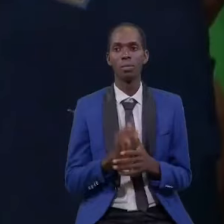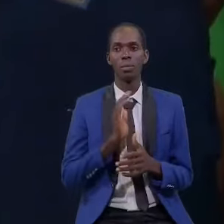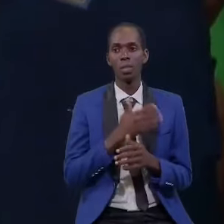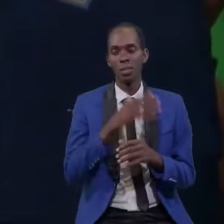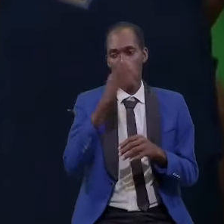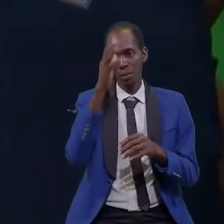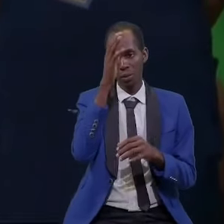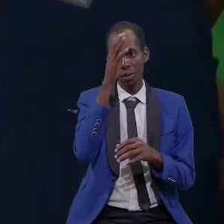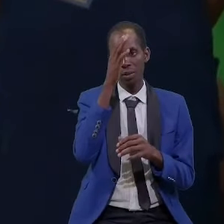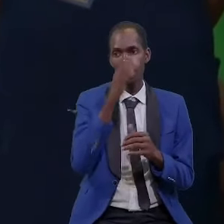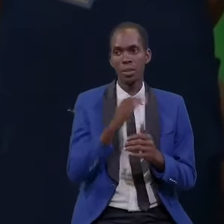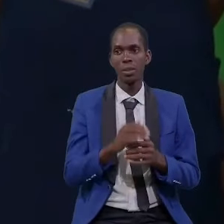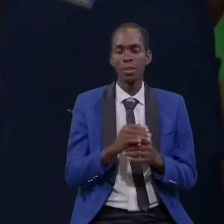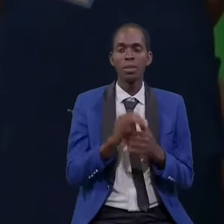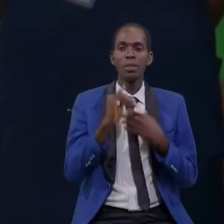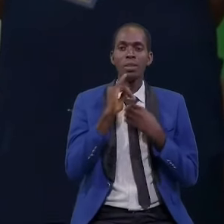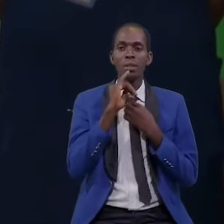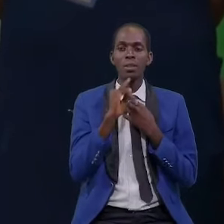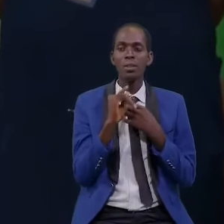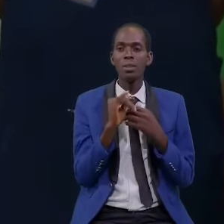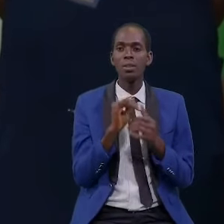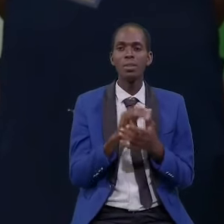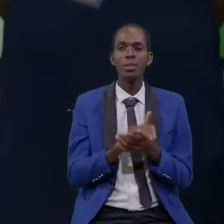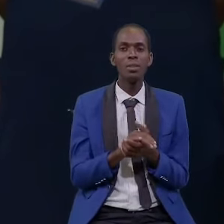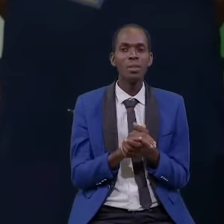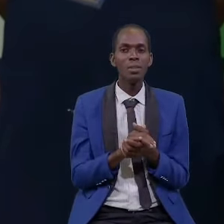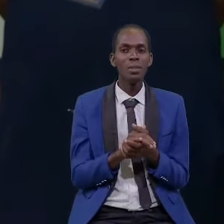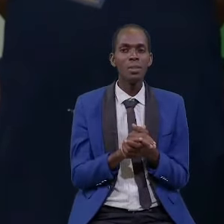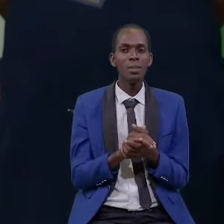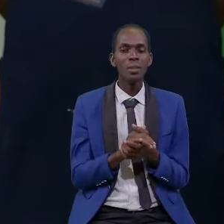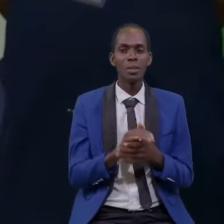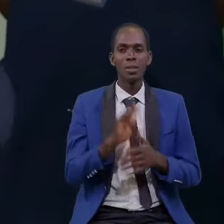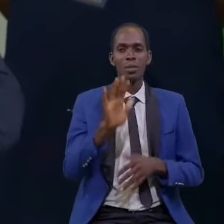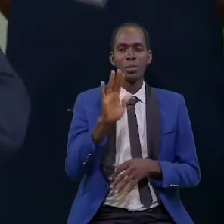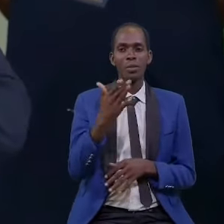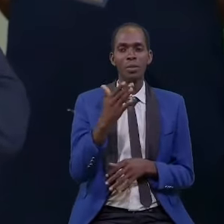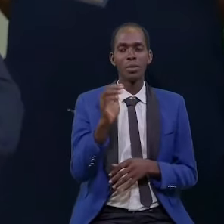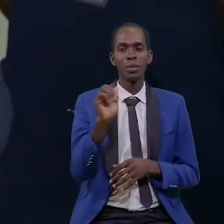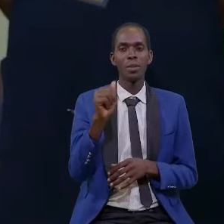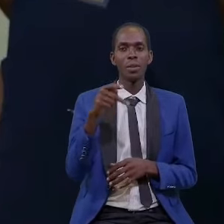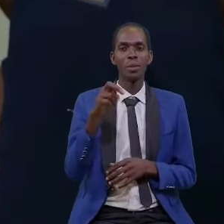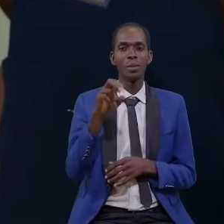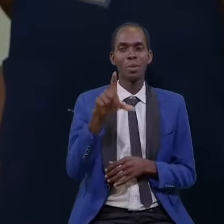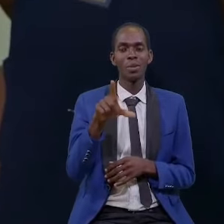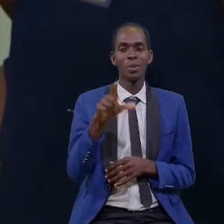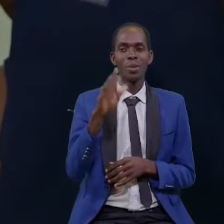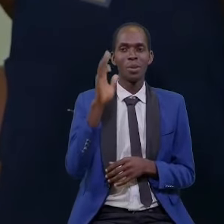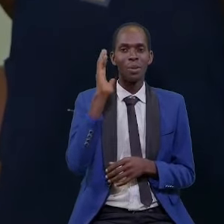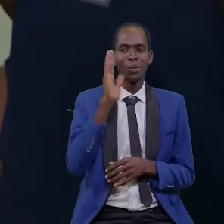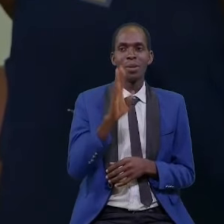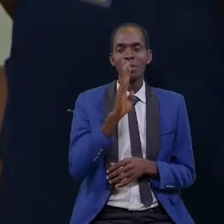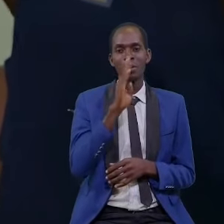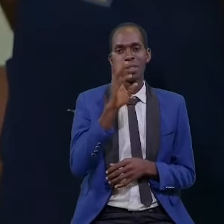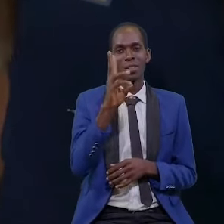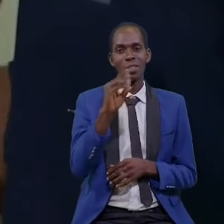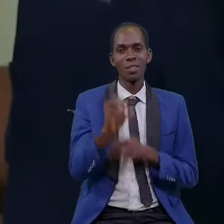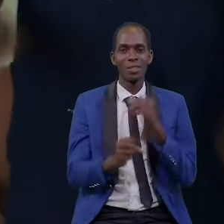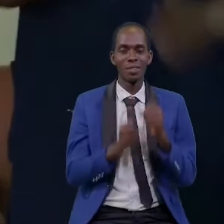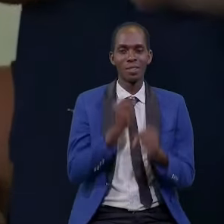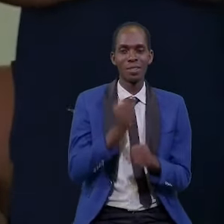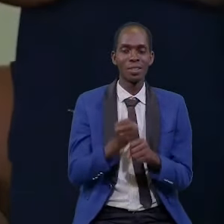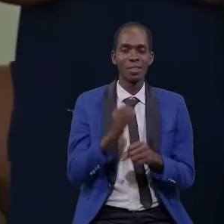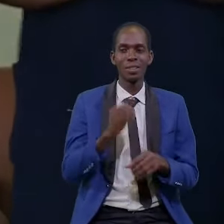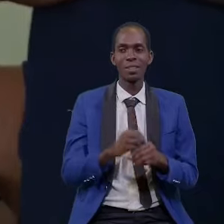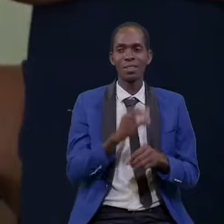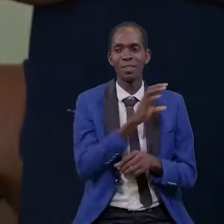in this April, 5th April, he will be 60 years in Christ.